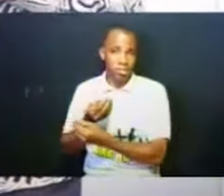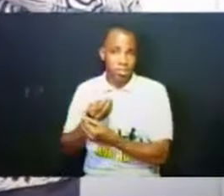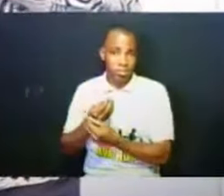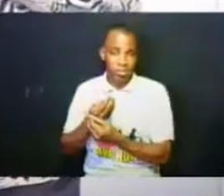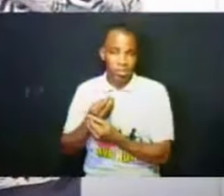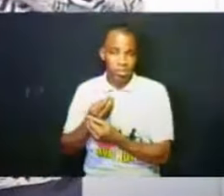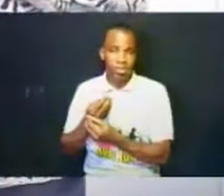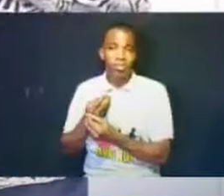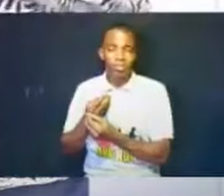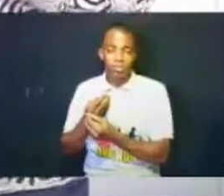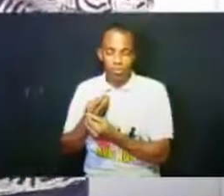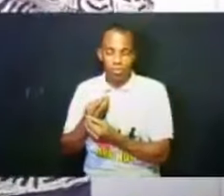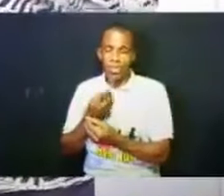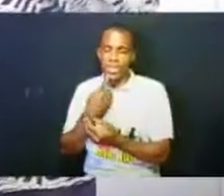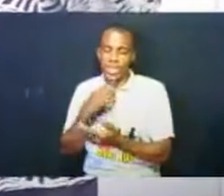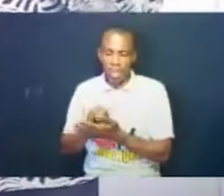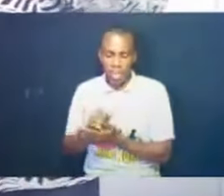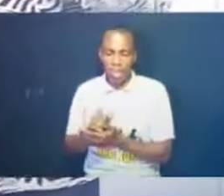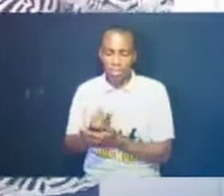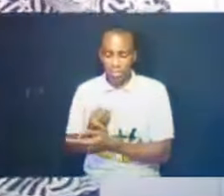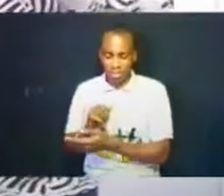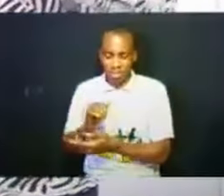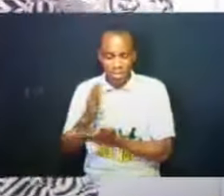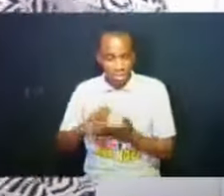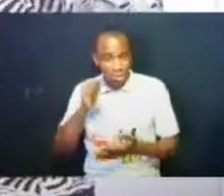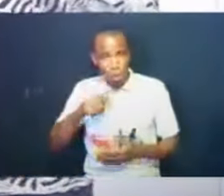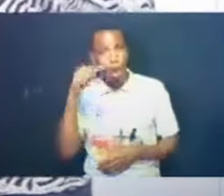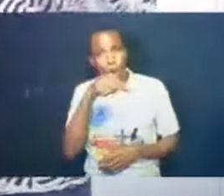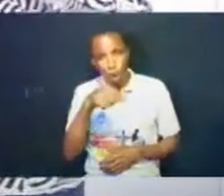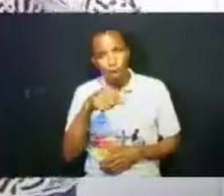be a pastor's wife. And